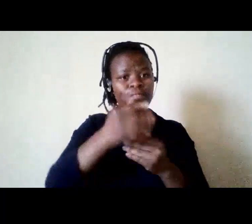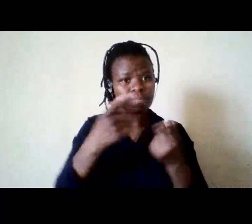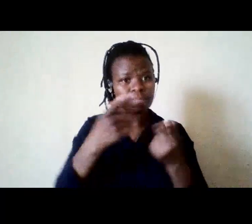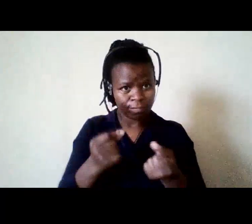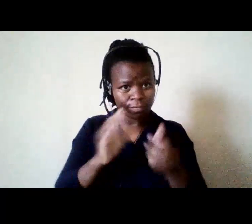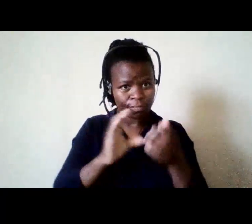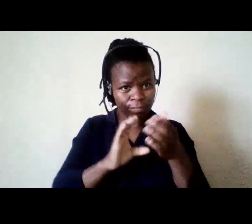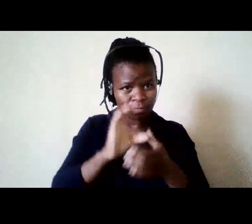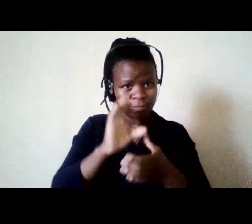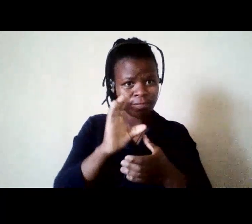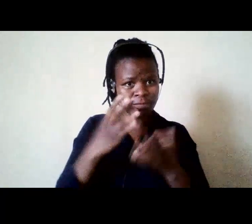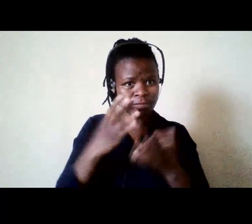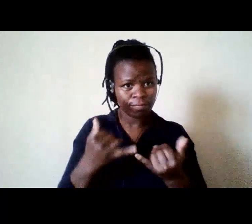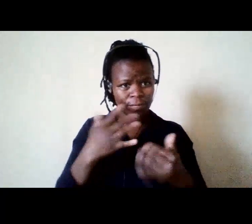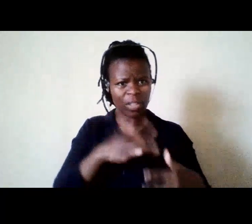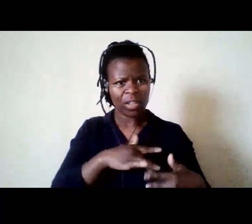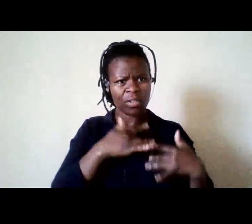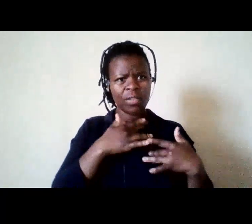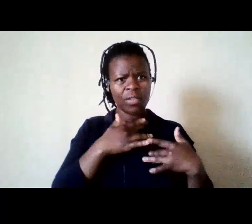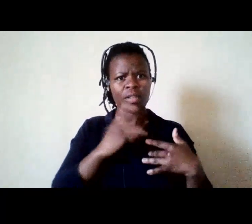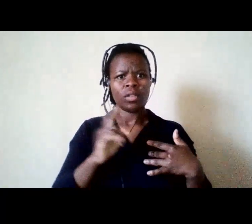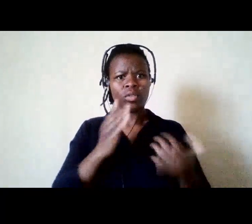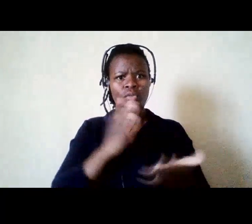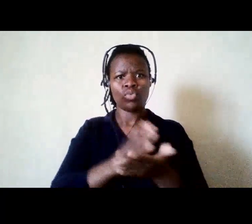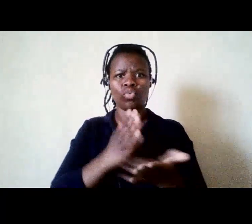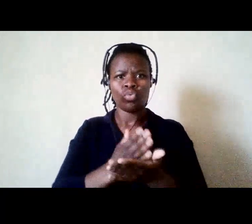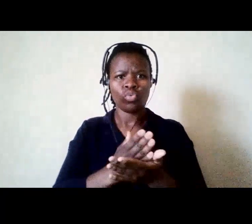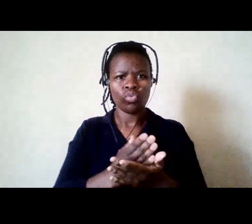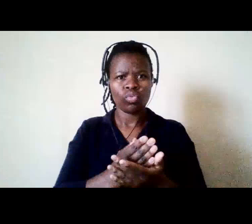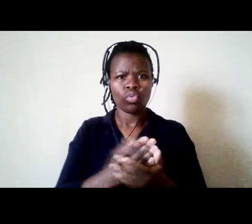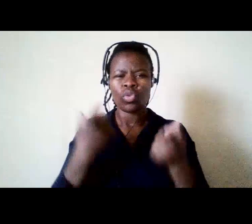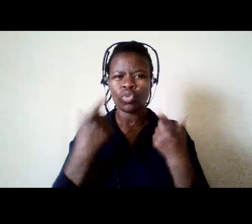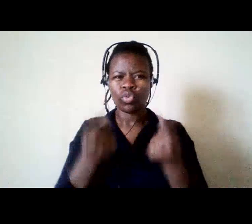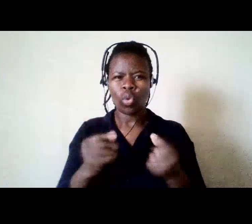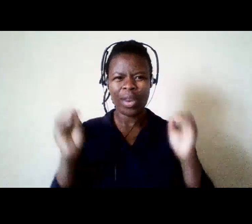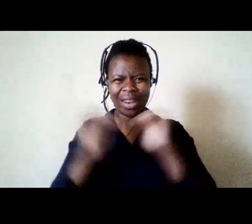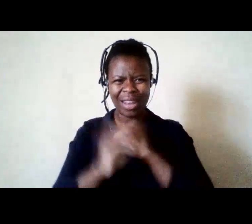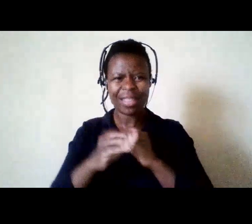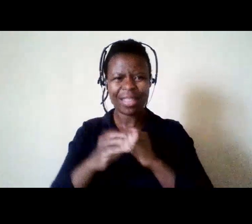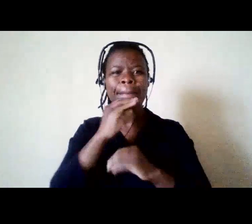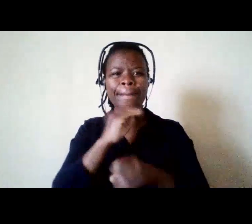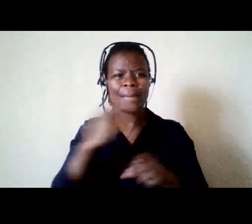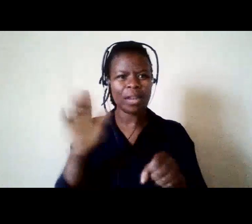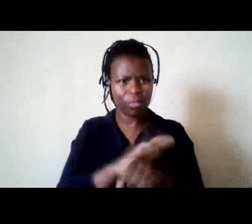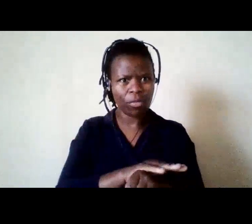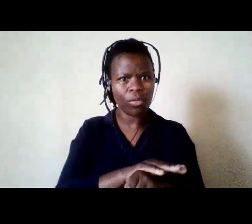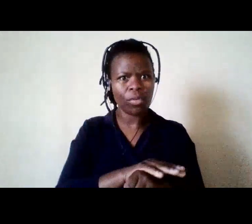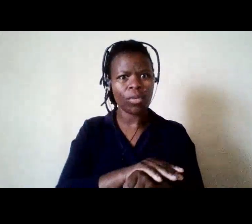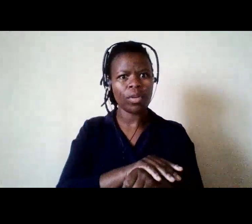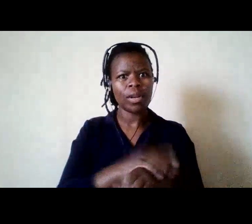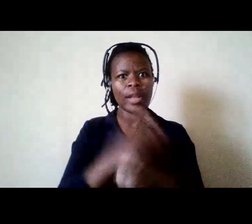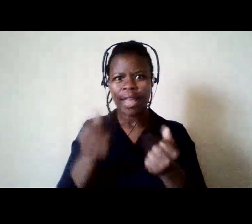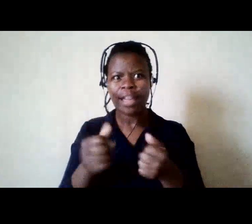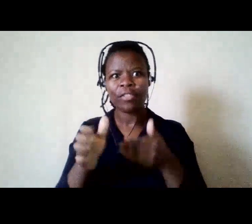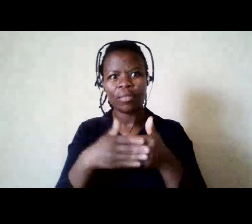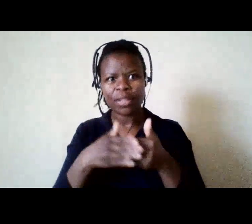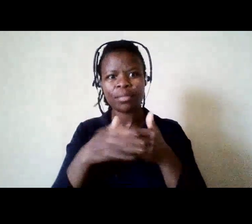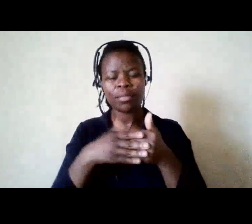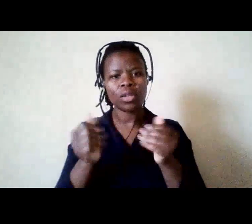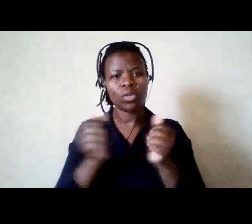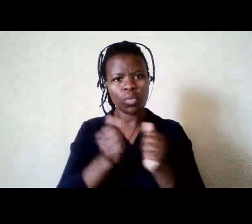felt as if they are not doing they're not doing anything meaningful in the organization. So I had to have a meeting with her. People, you have to realize any